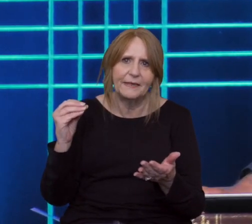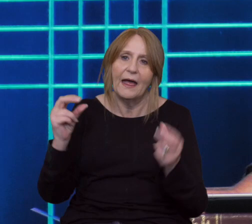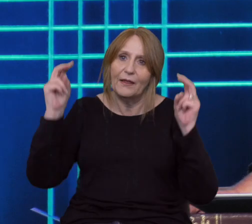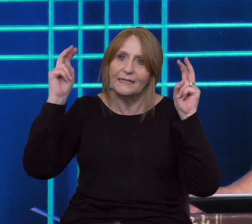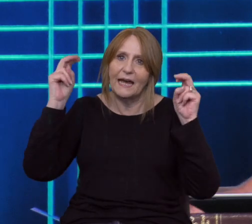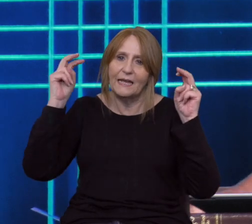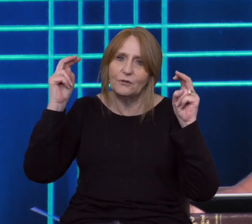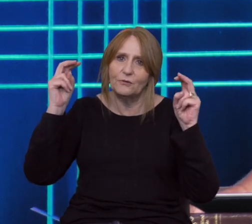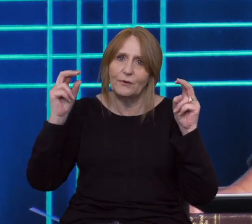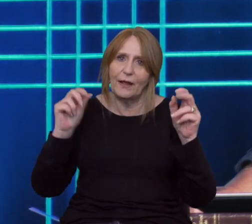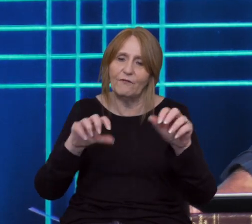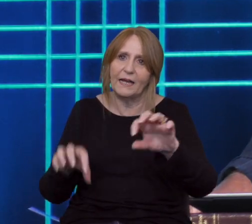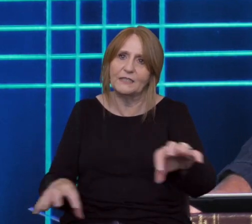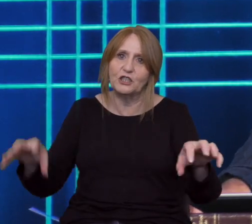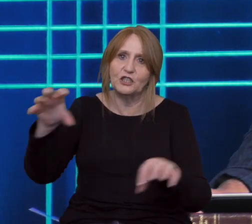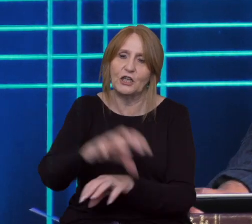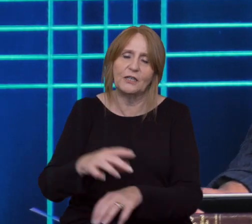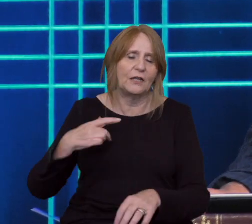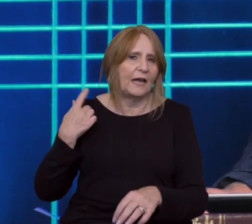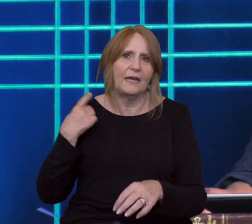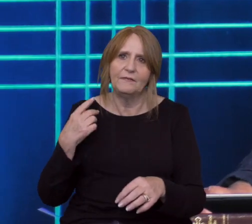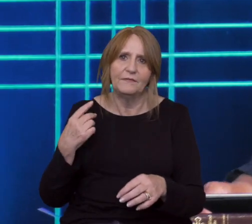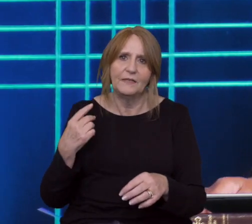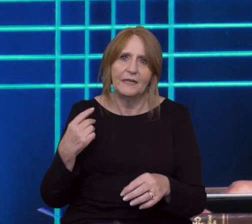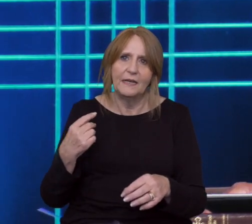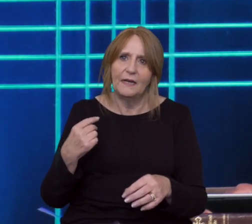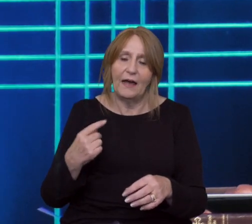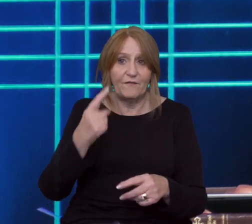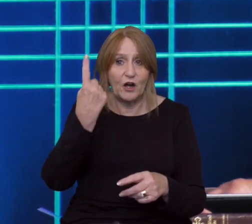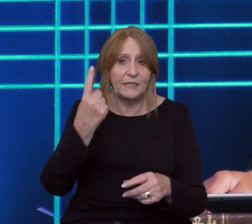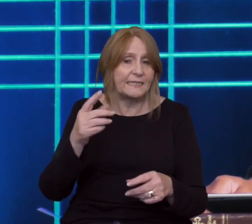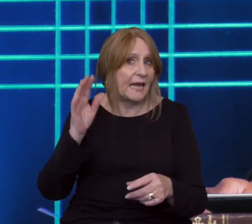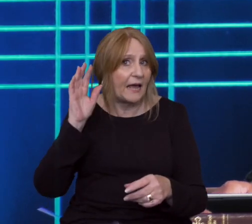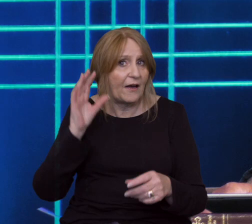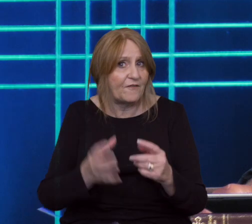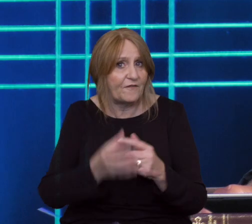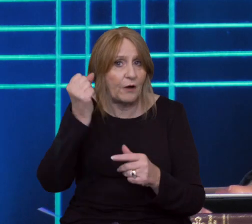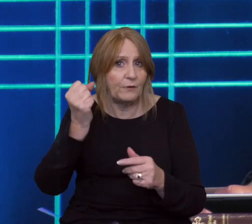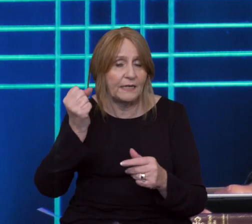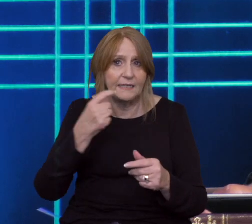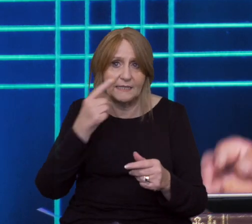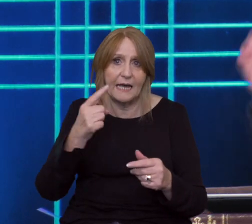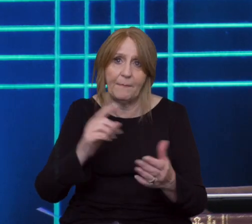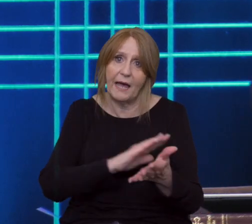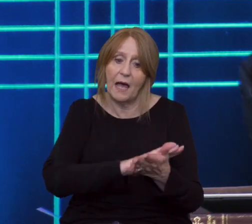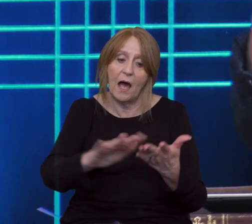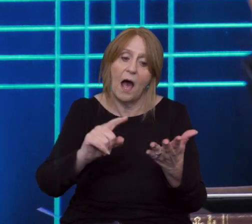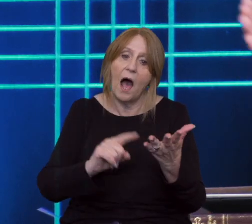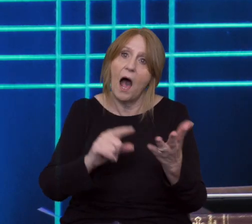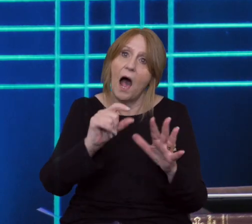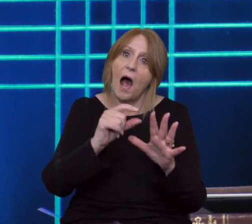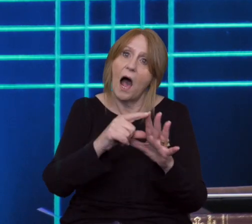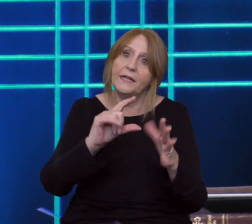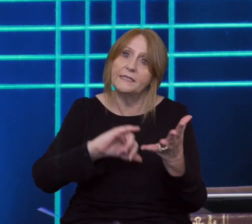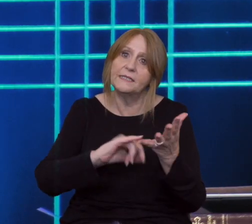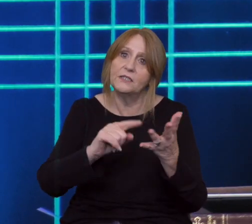not original to me. I first found it said by Hudson Taylor, the very